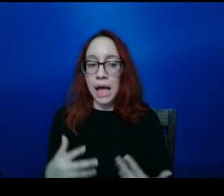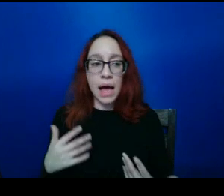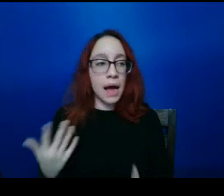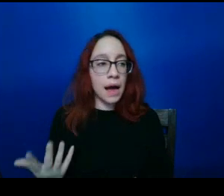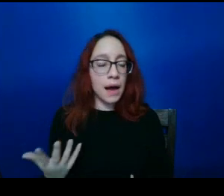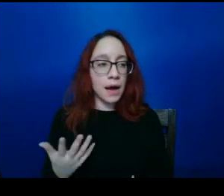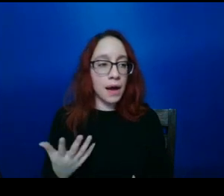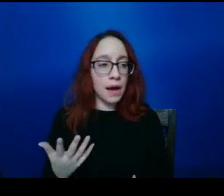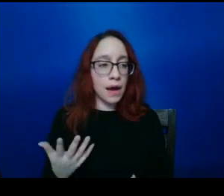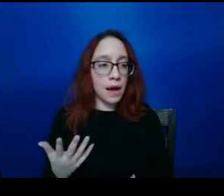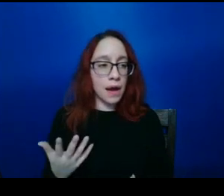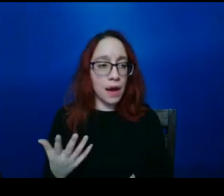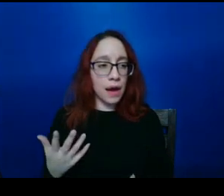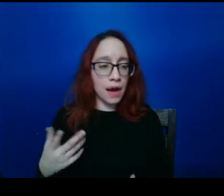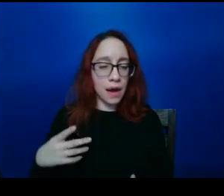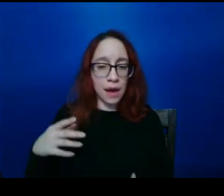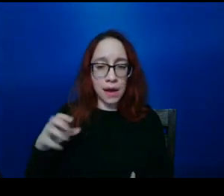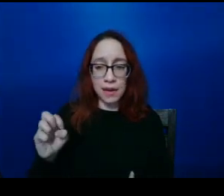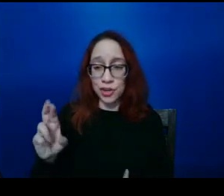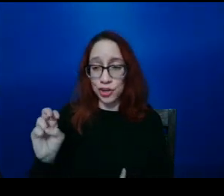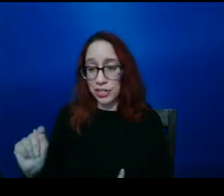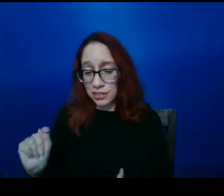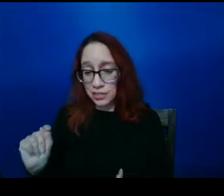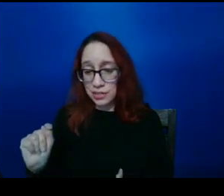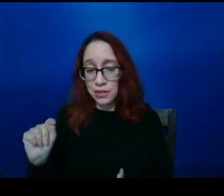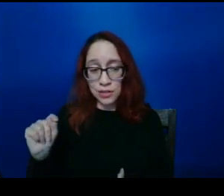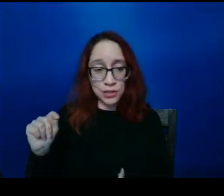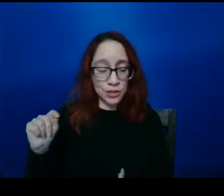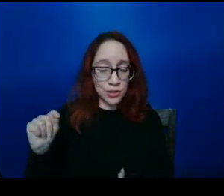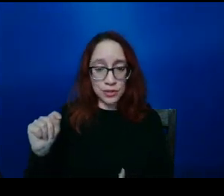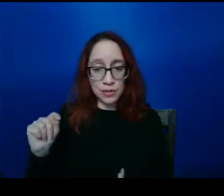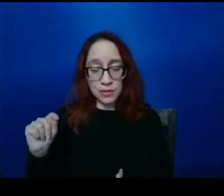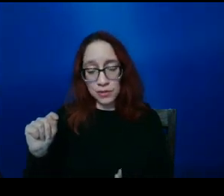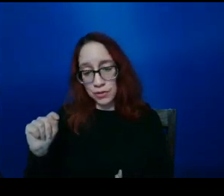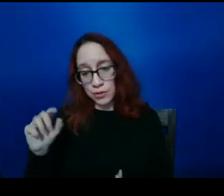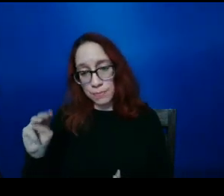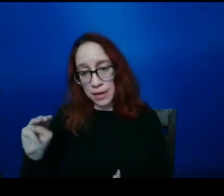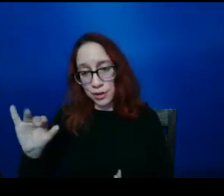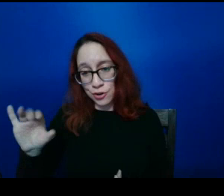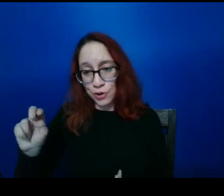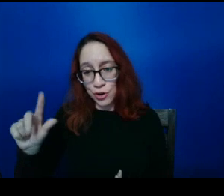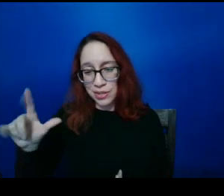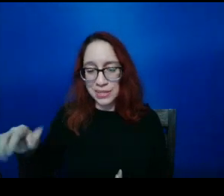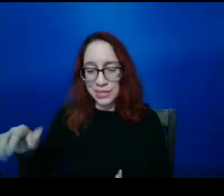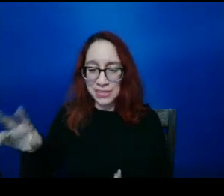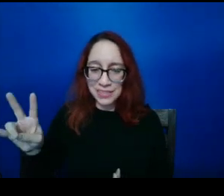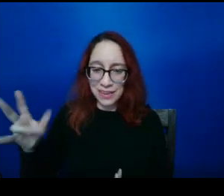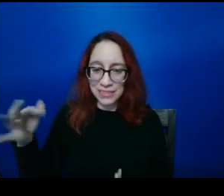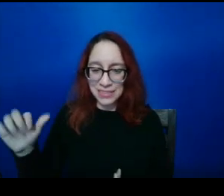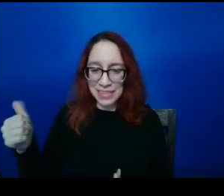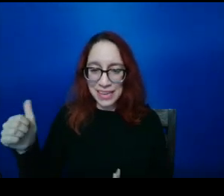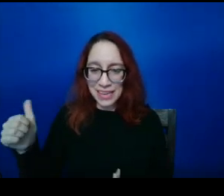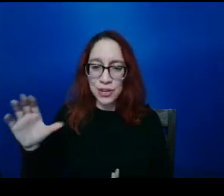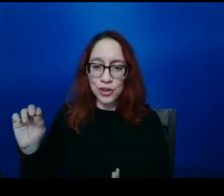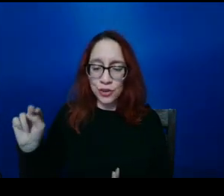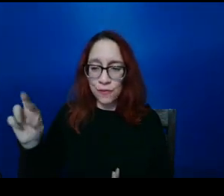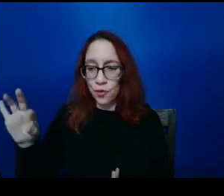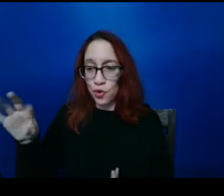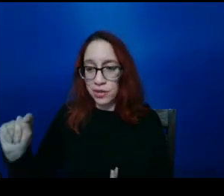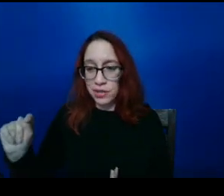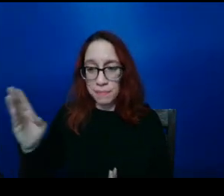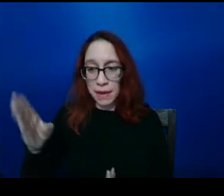My passport says Ernest George Mignoli, 710 Northeast 7th Street, Condo 407, Boynton Beach, Florida. It's